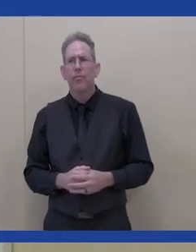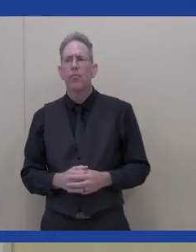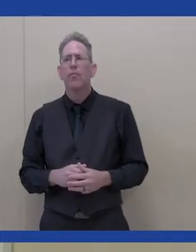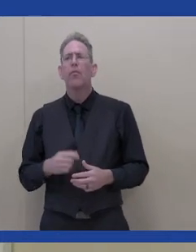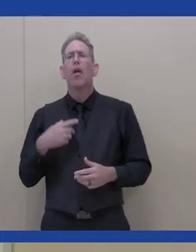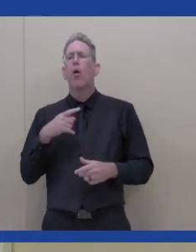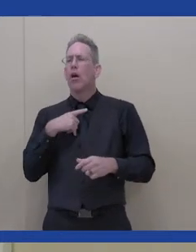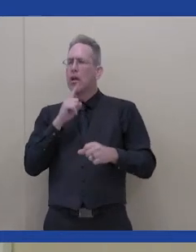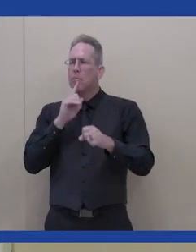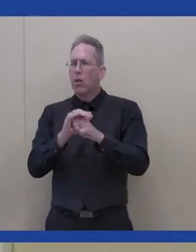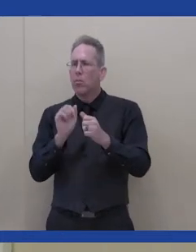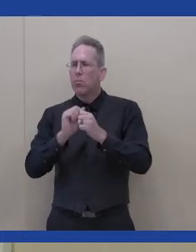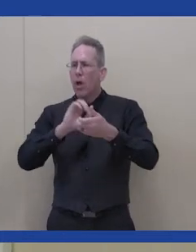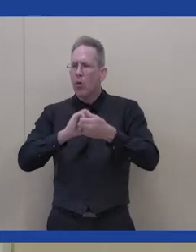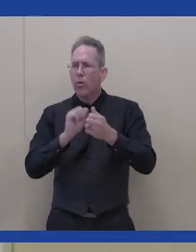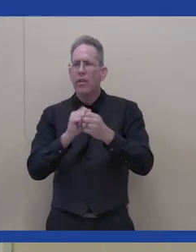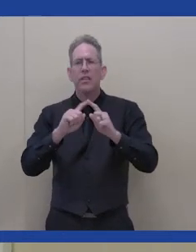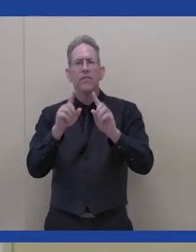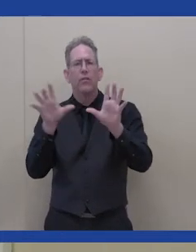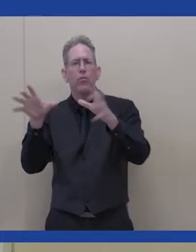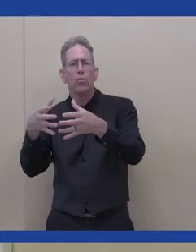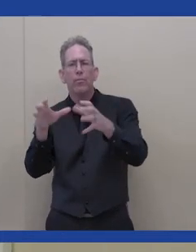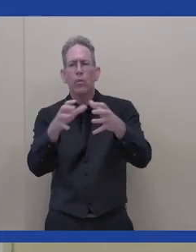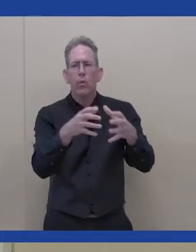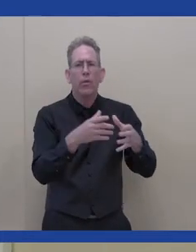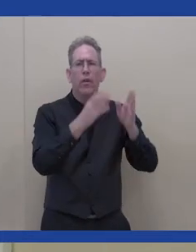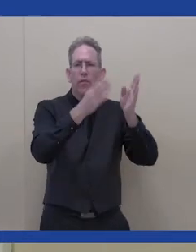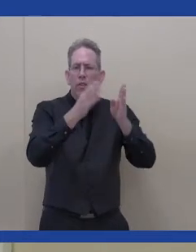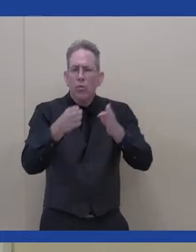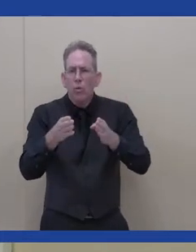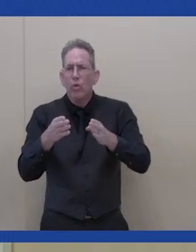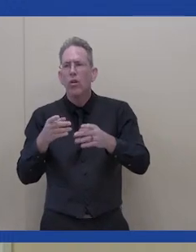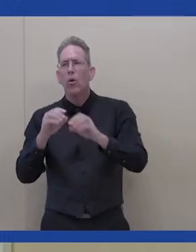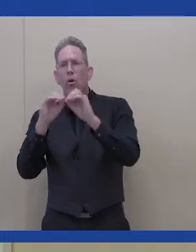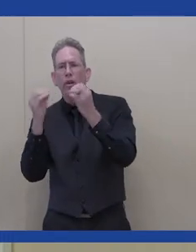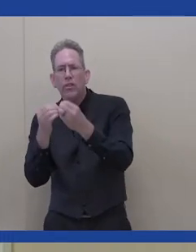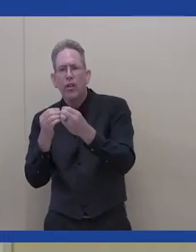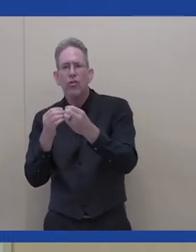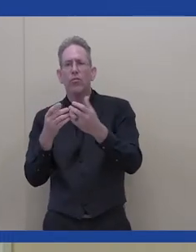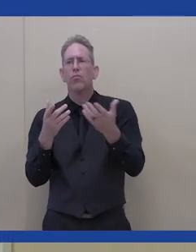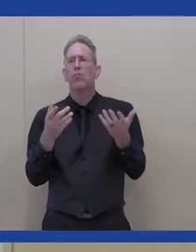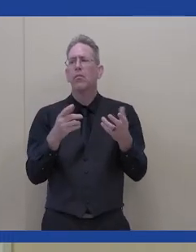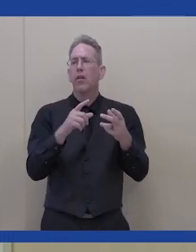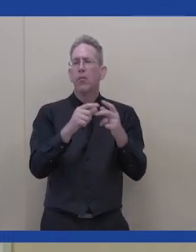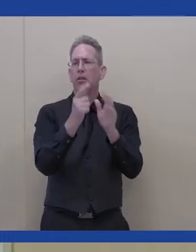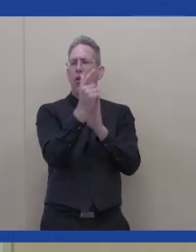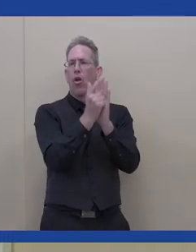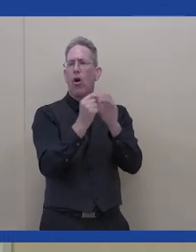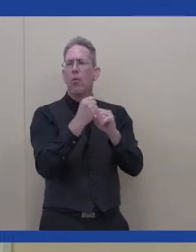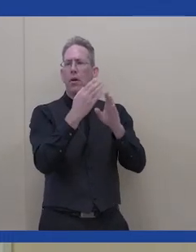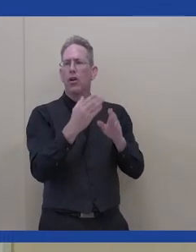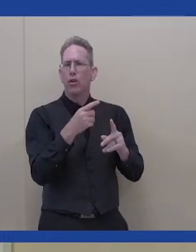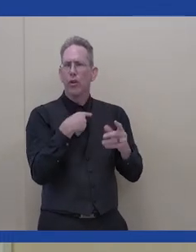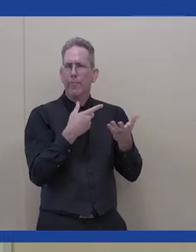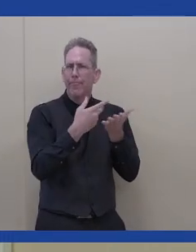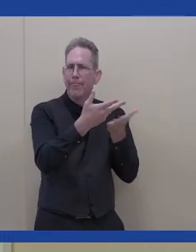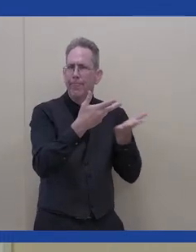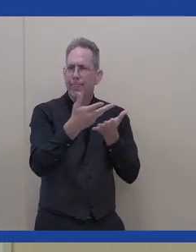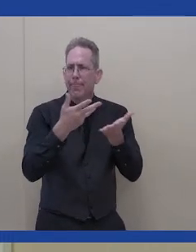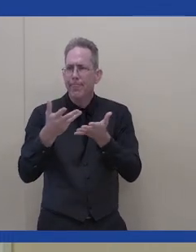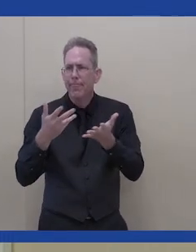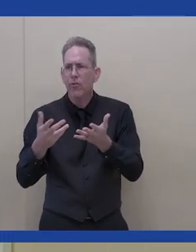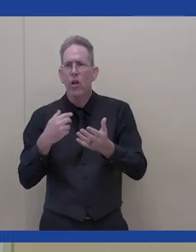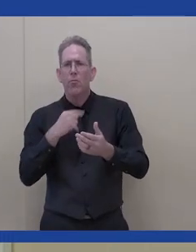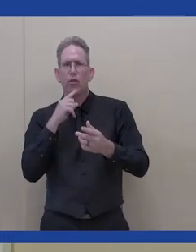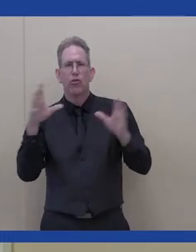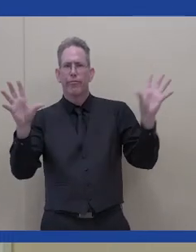impacted individuals, service organizations, and state lawmakers to address community safety and to advocate for policy changes that will